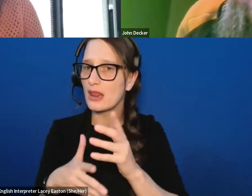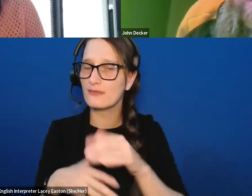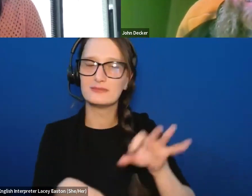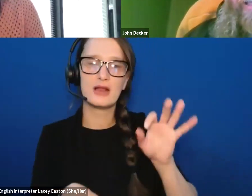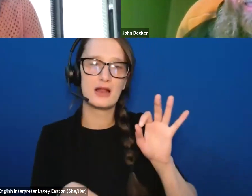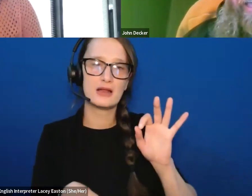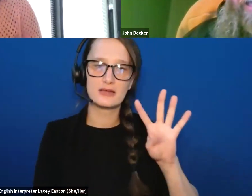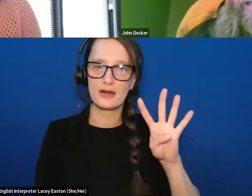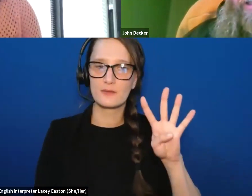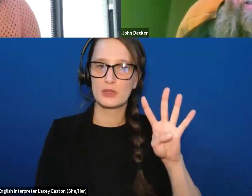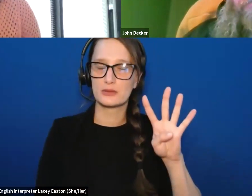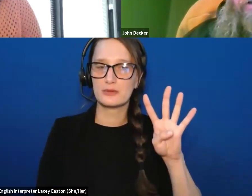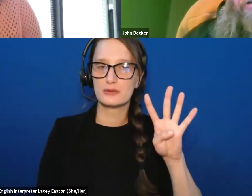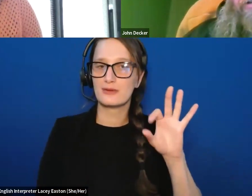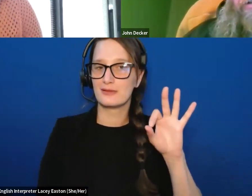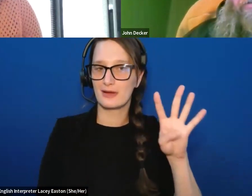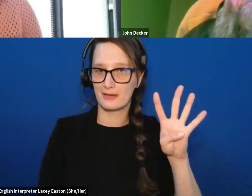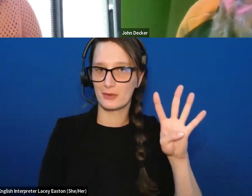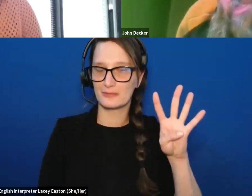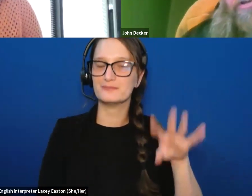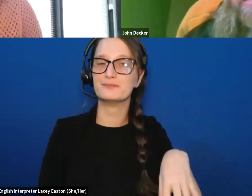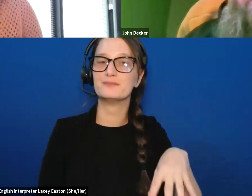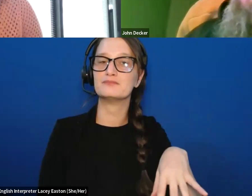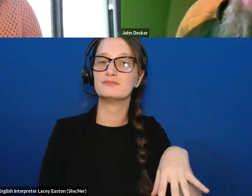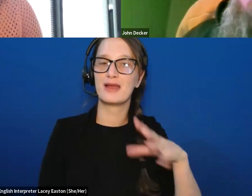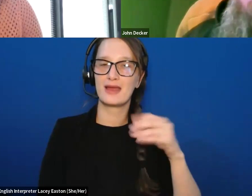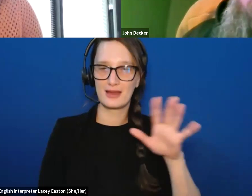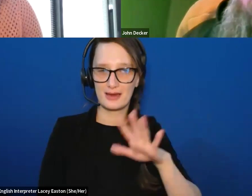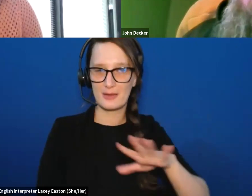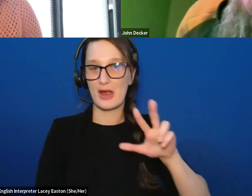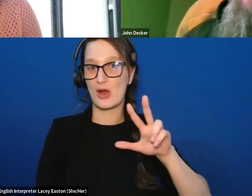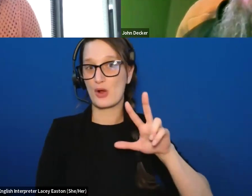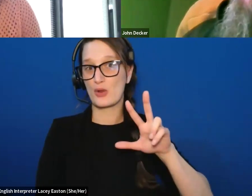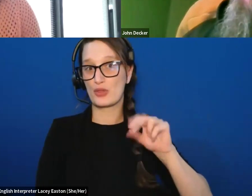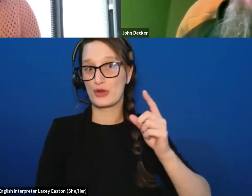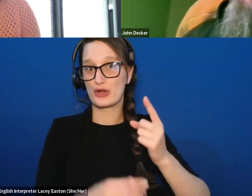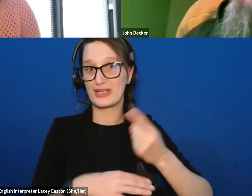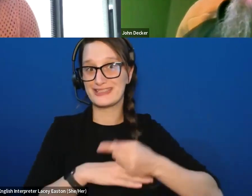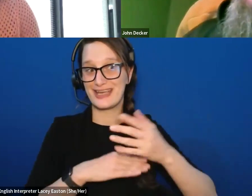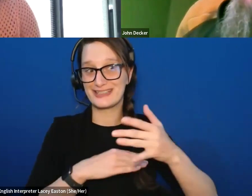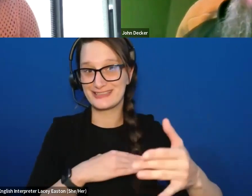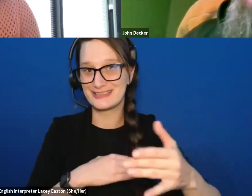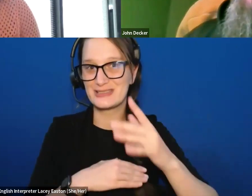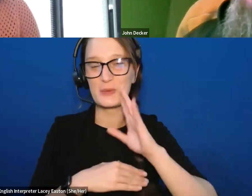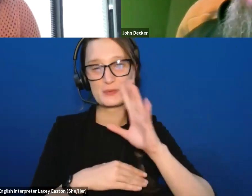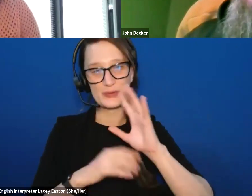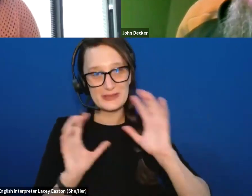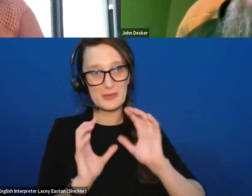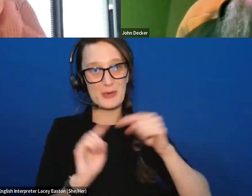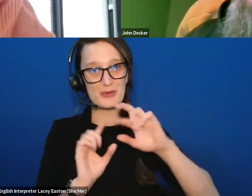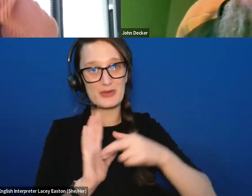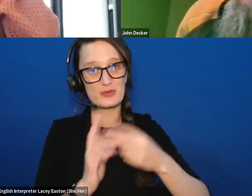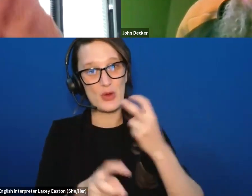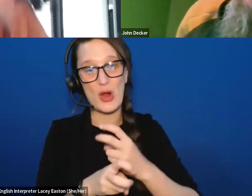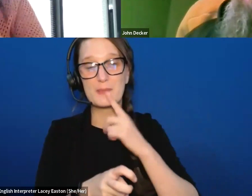94. And about 30 days from now, she's planning on promoting this real hard, because you can get logged in and get it